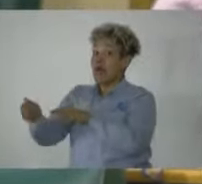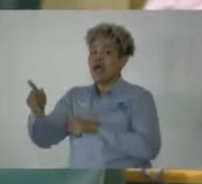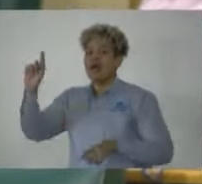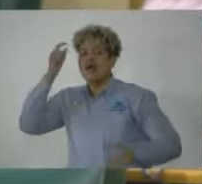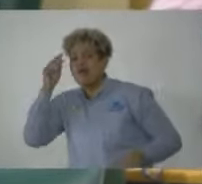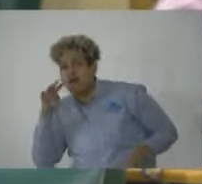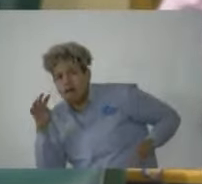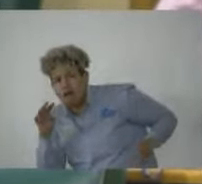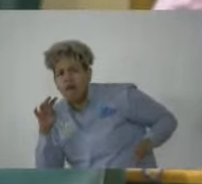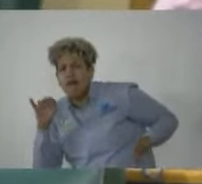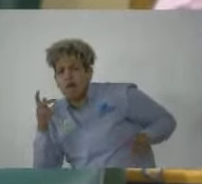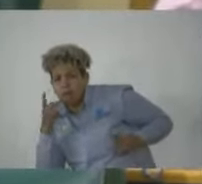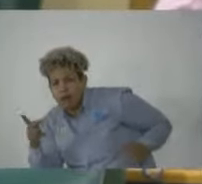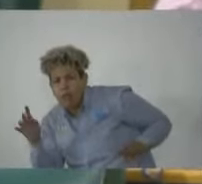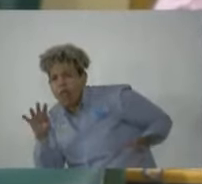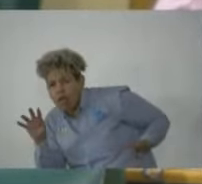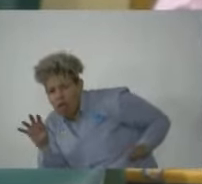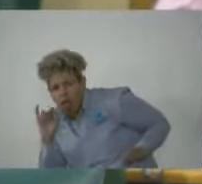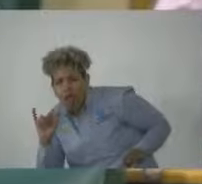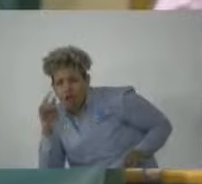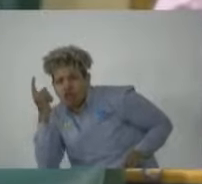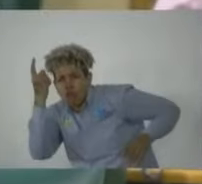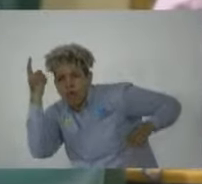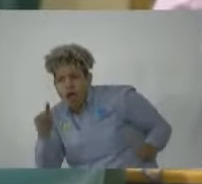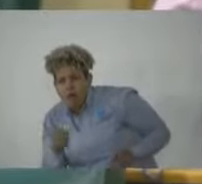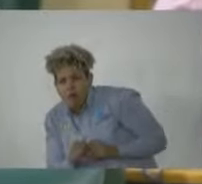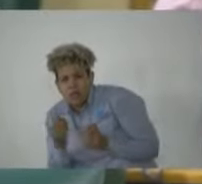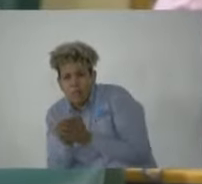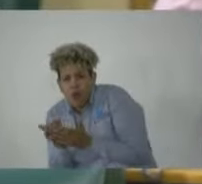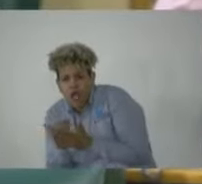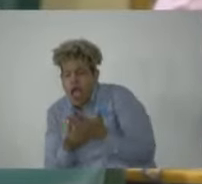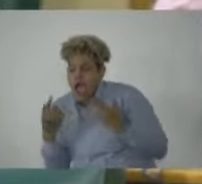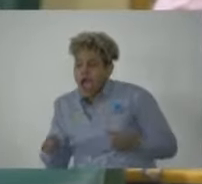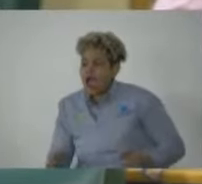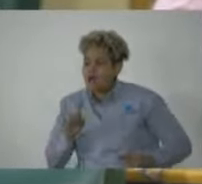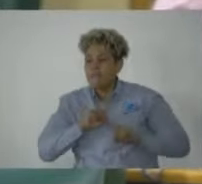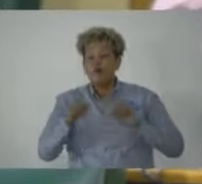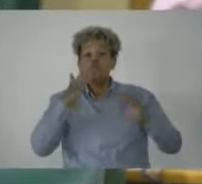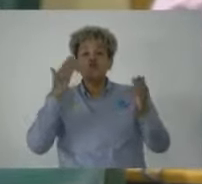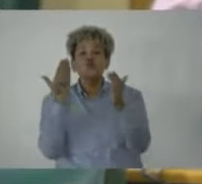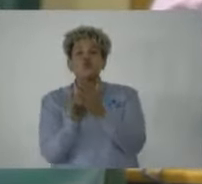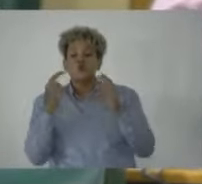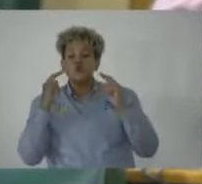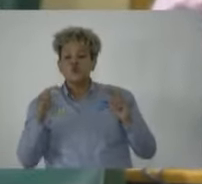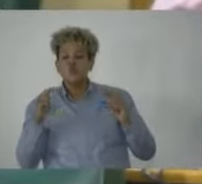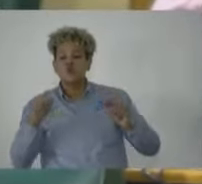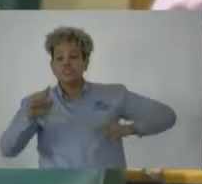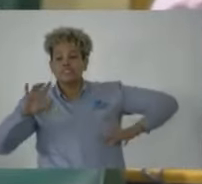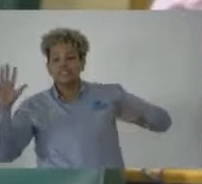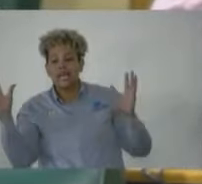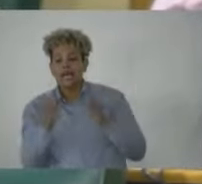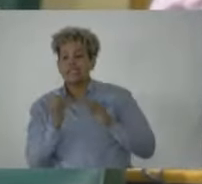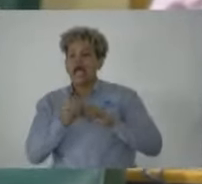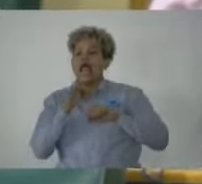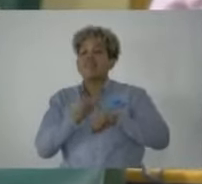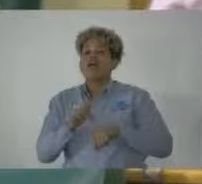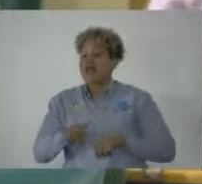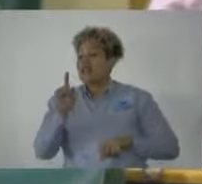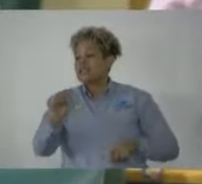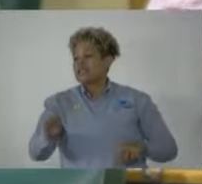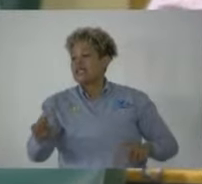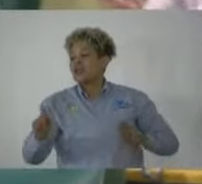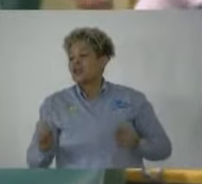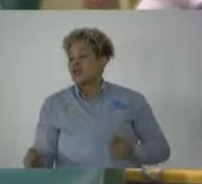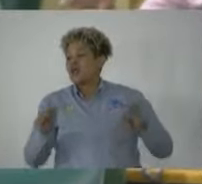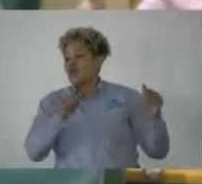there's something going on with over-the-top revenue, when in fact it is good news. It is entirely explainable, and he needs to